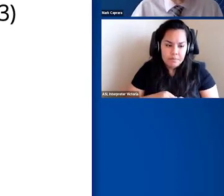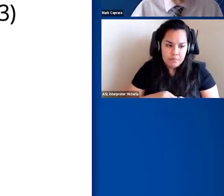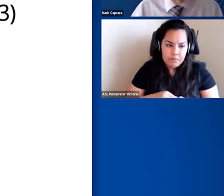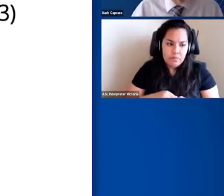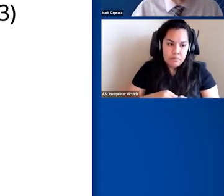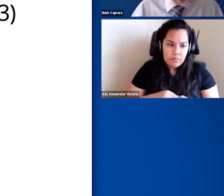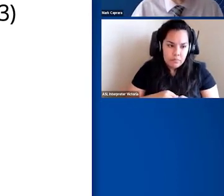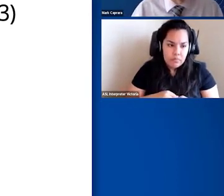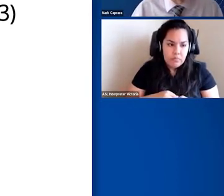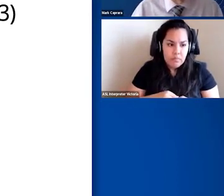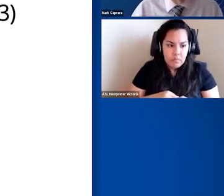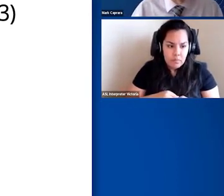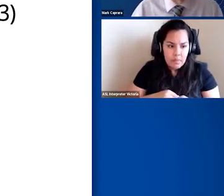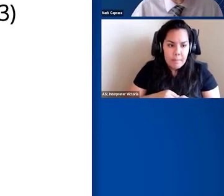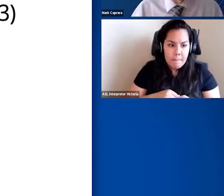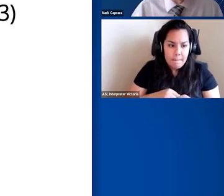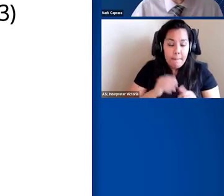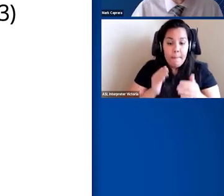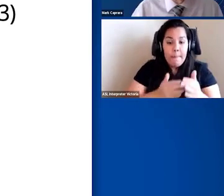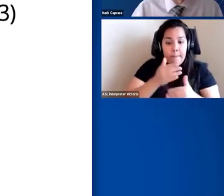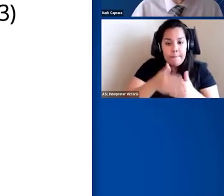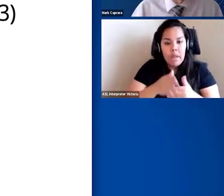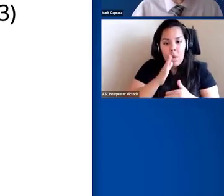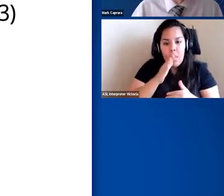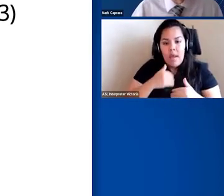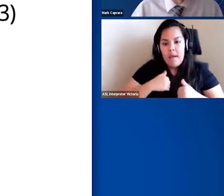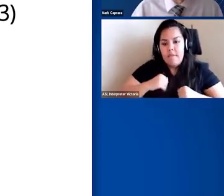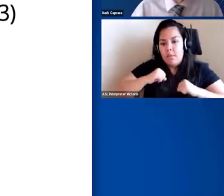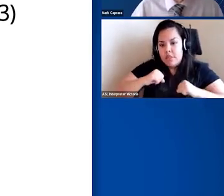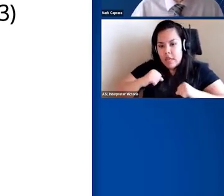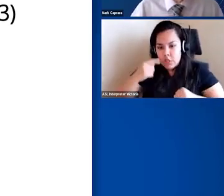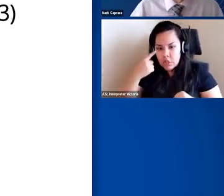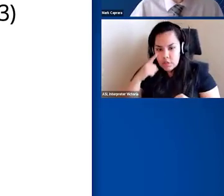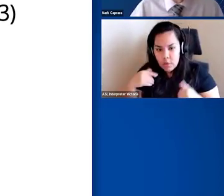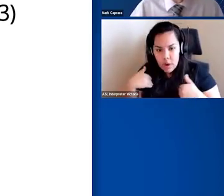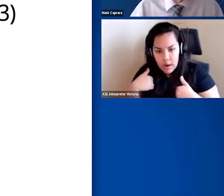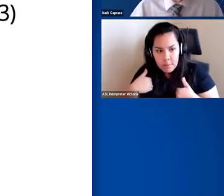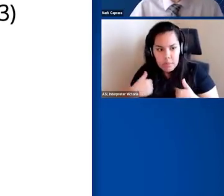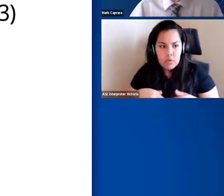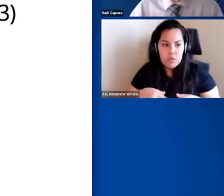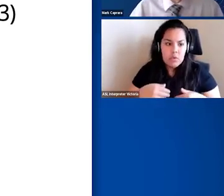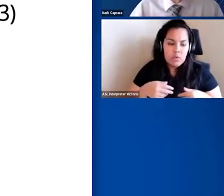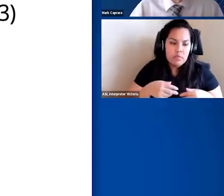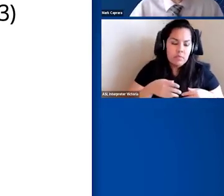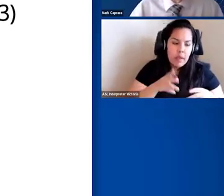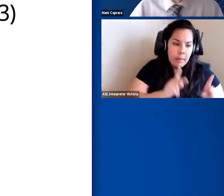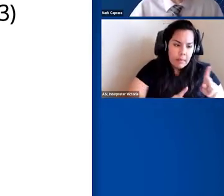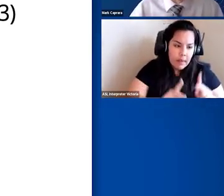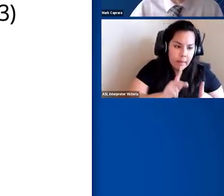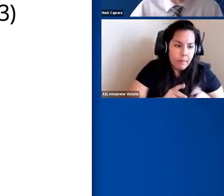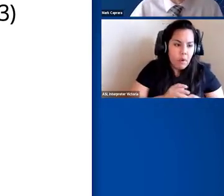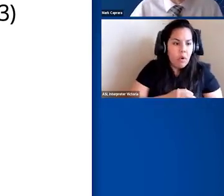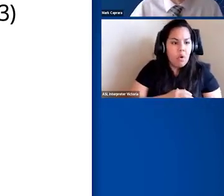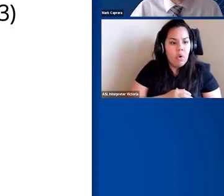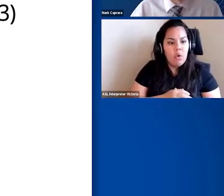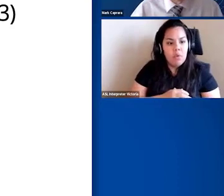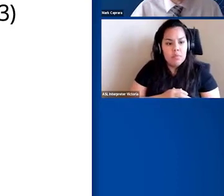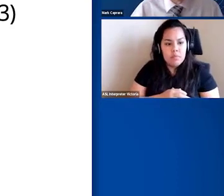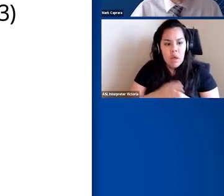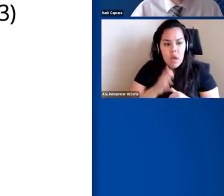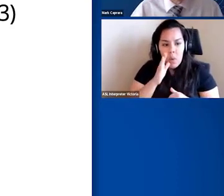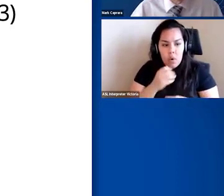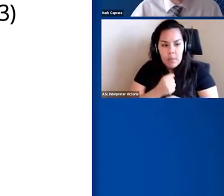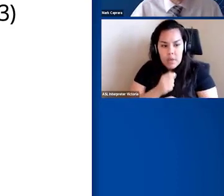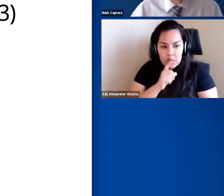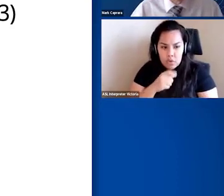And then it'll be followed by protections for human subjects, vertebrate animals, biohazards, authentication, and budget and period of support.